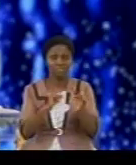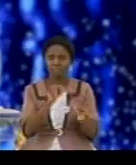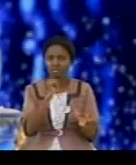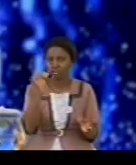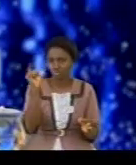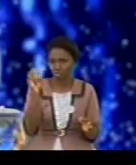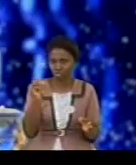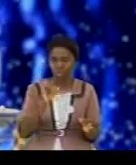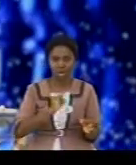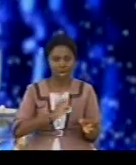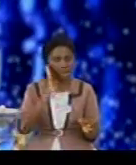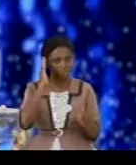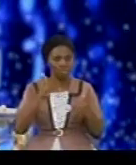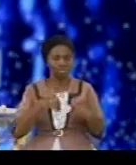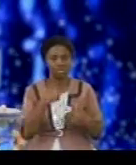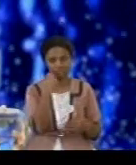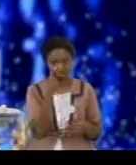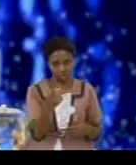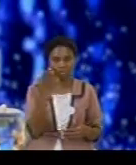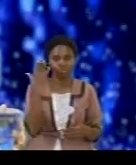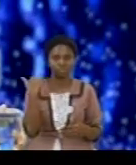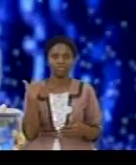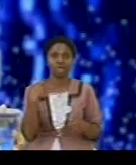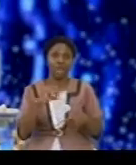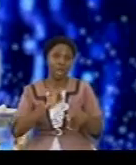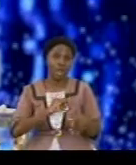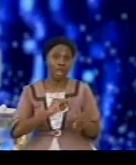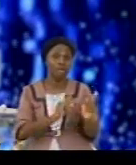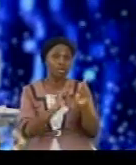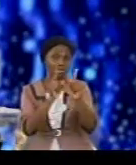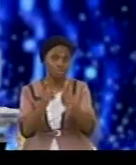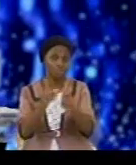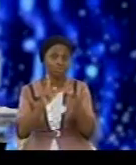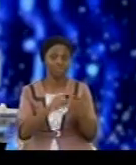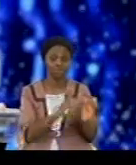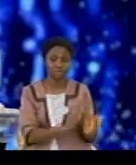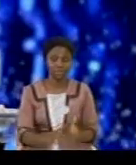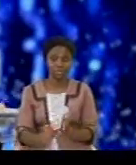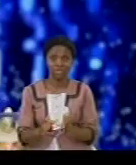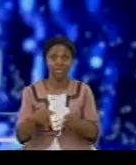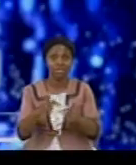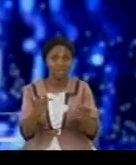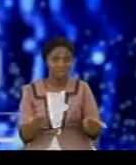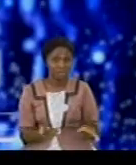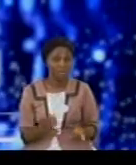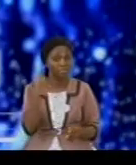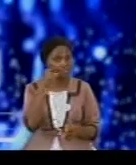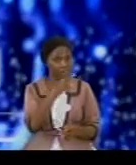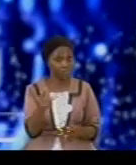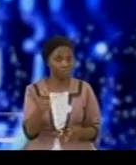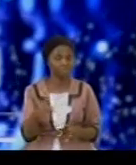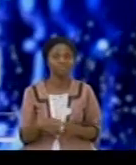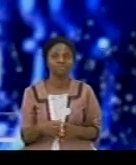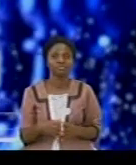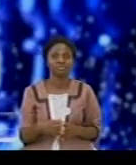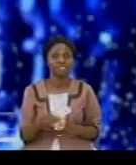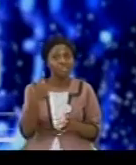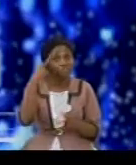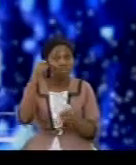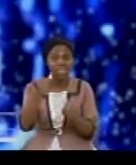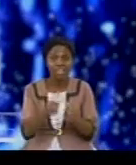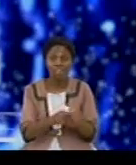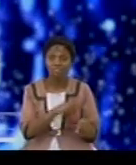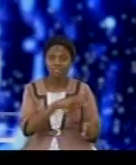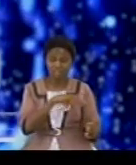have told you. I go to prepare a place for you. For every kingdom citizen, there